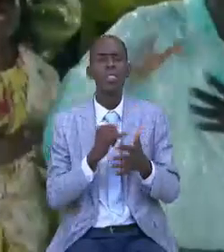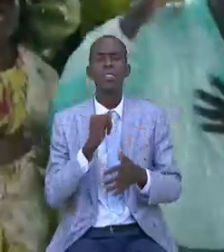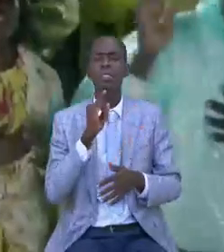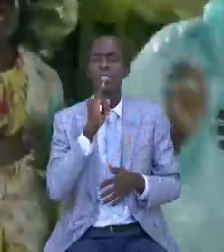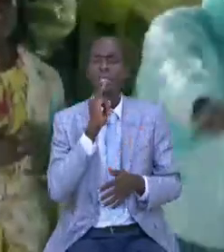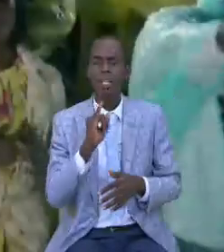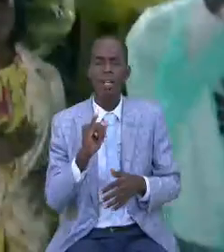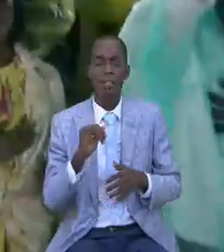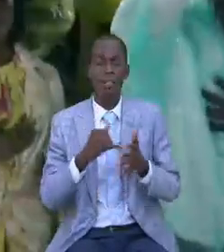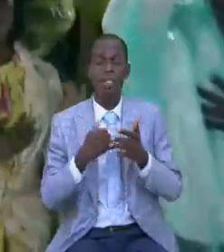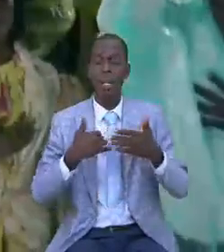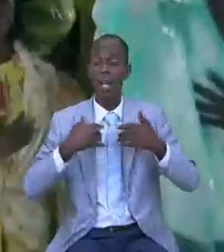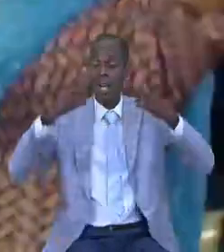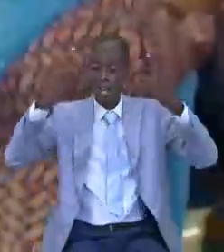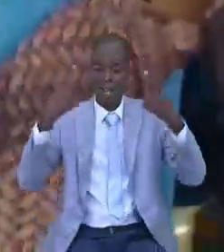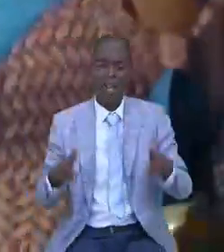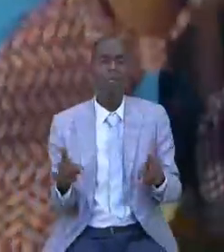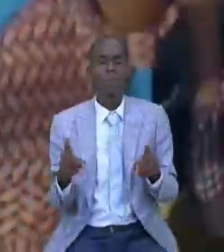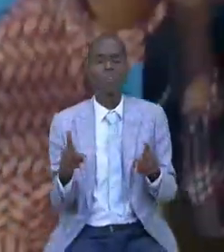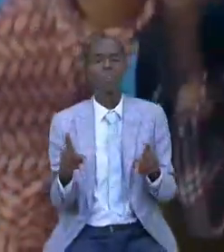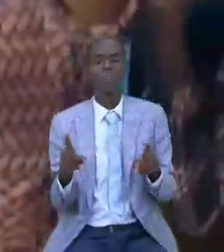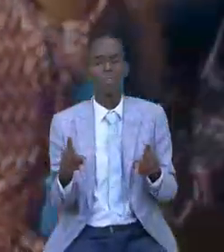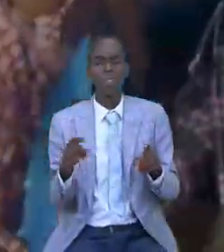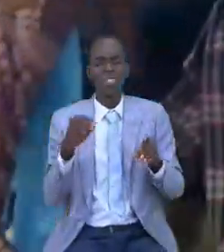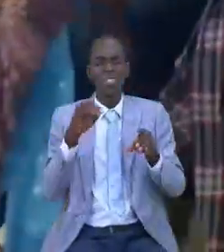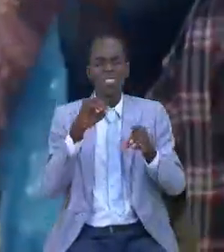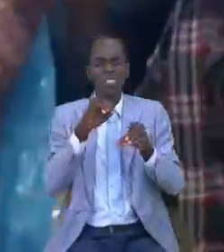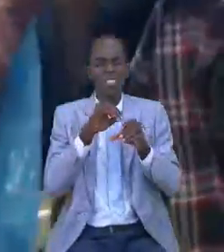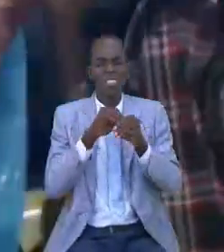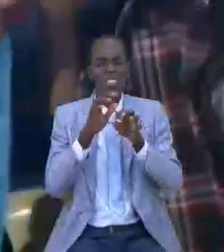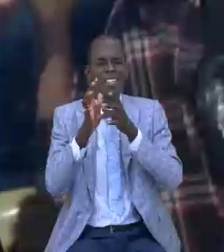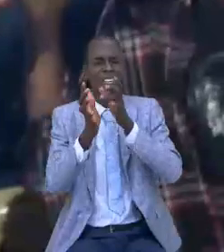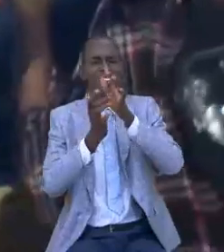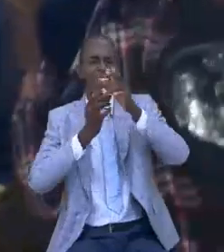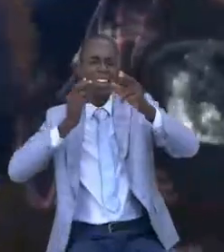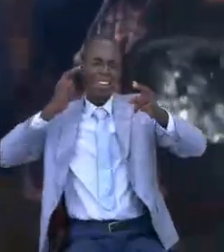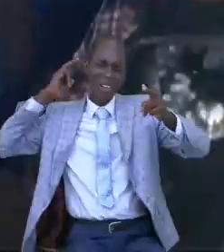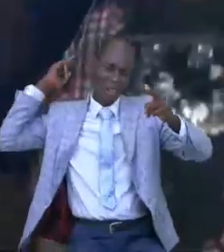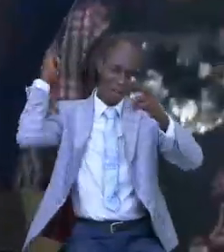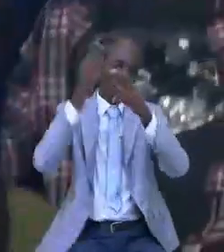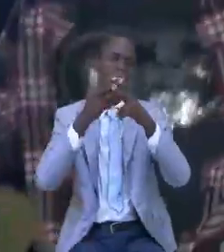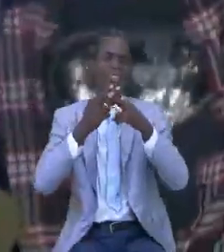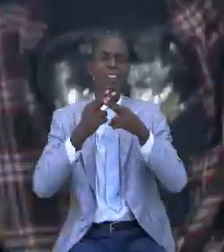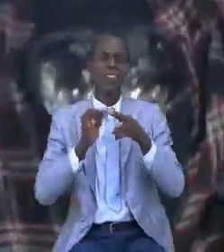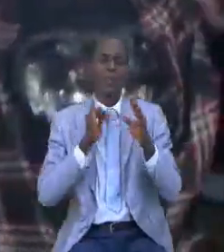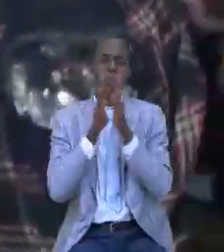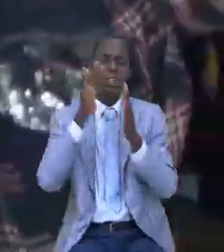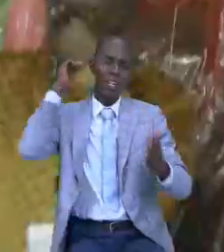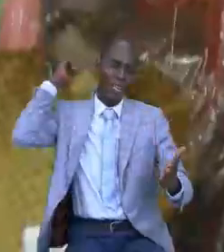is done. In Jesus' name I